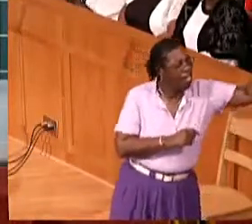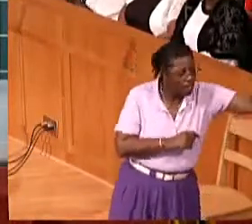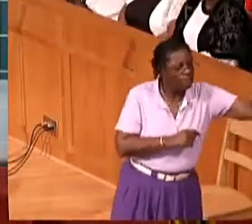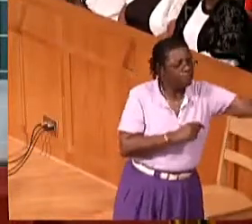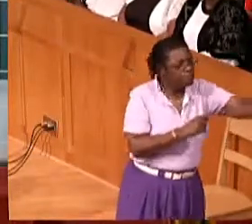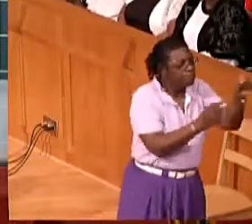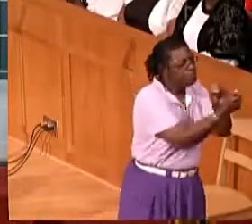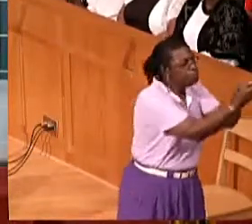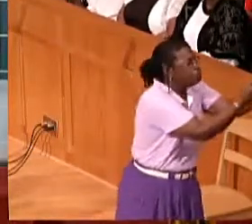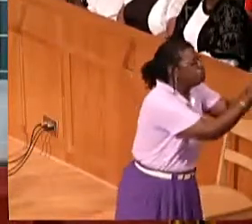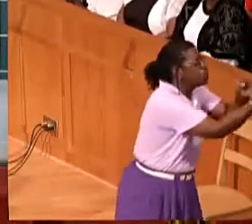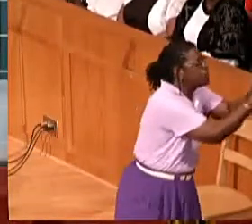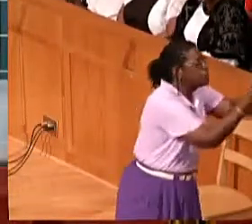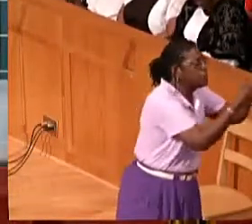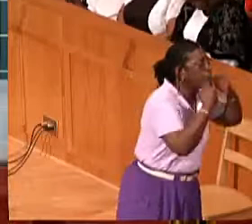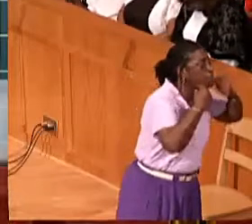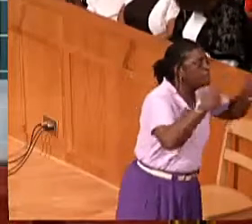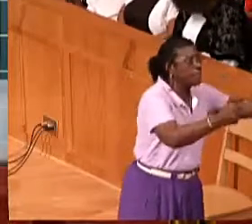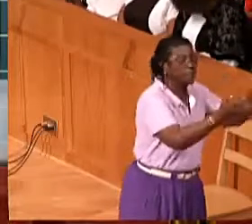their song.